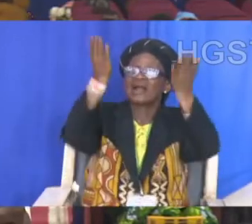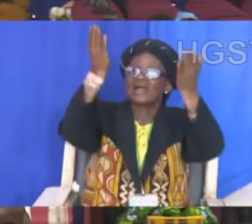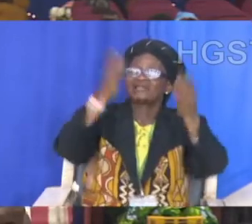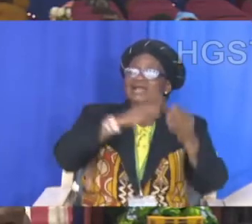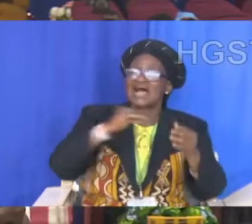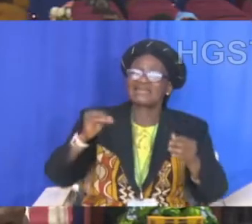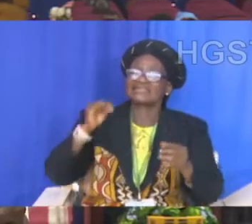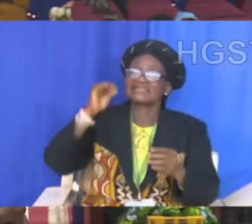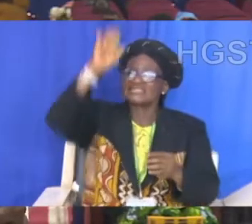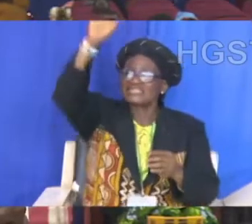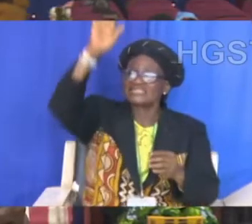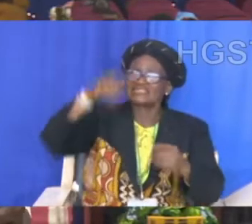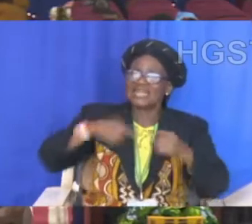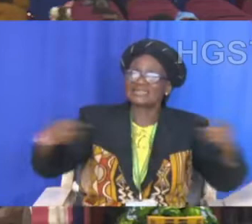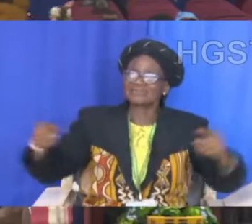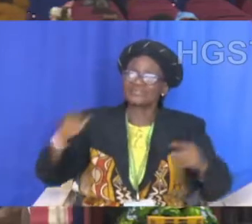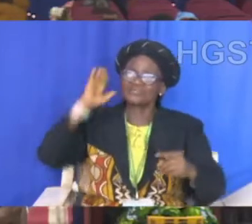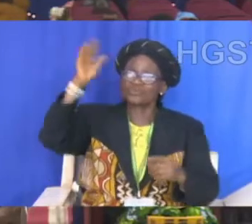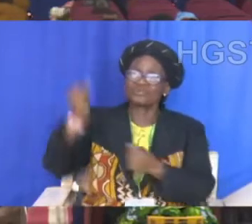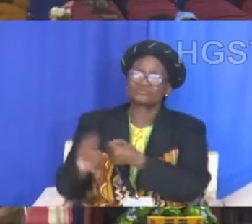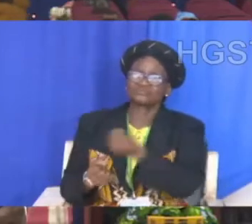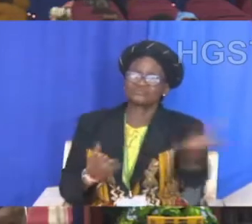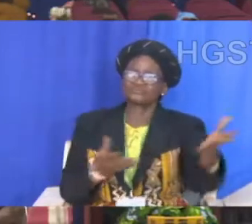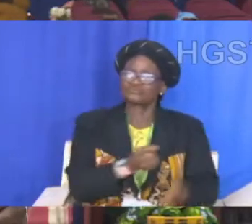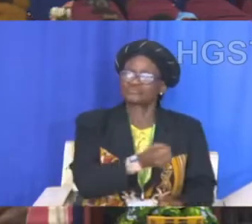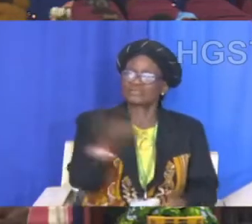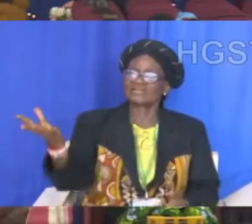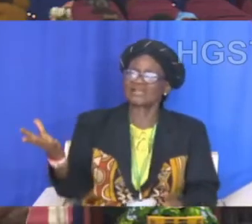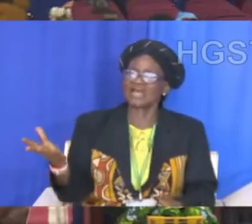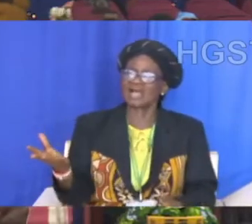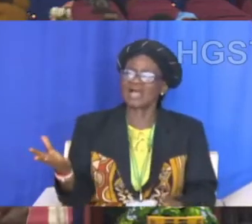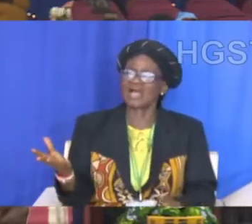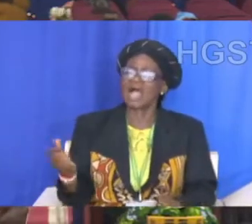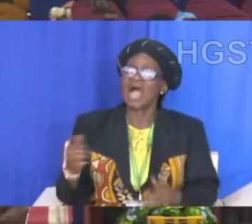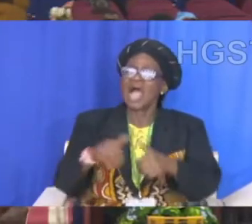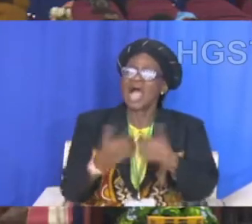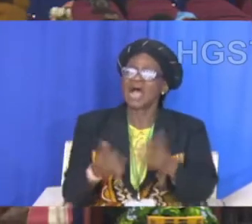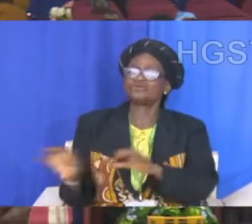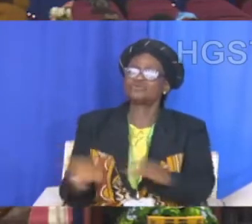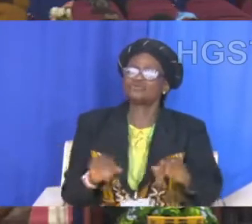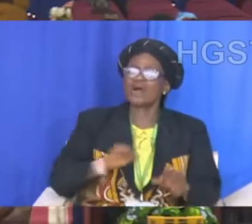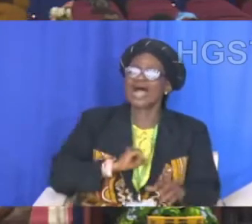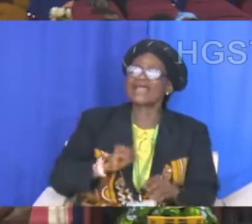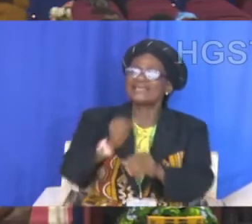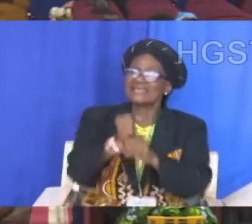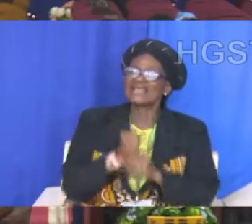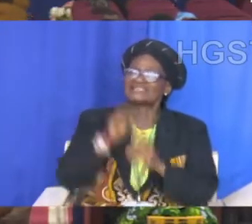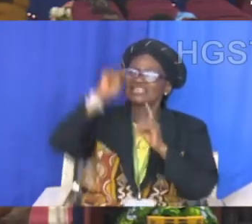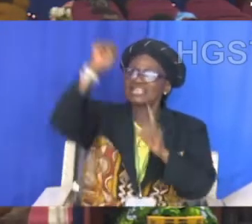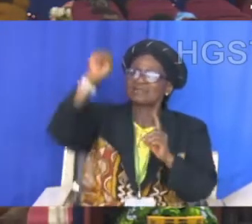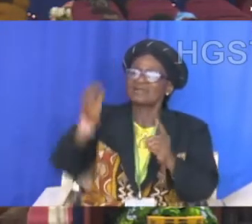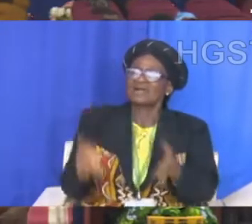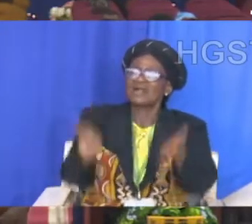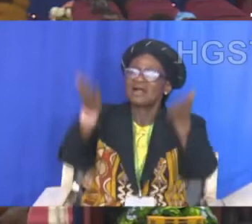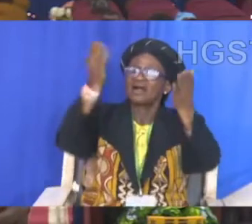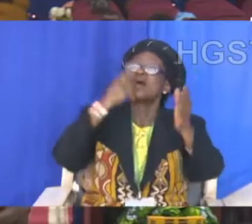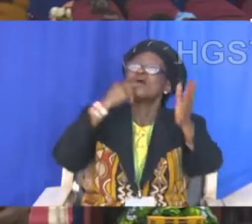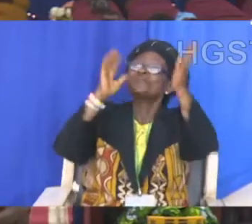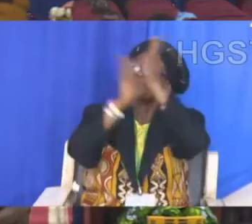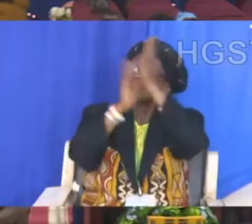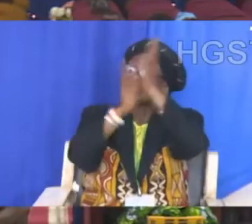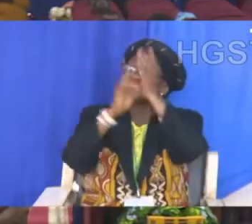will scatter. How do I get him to arise? Praise him like you've never done